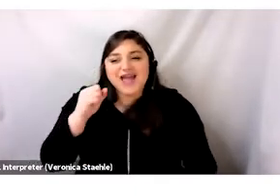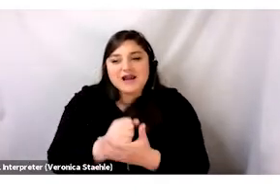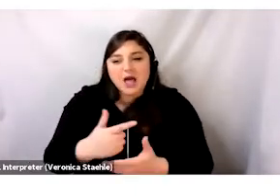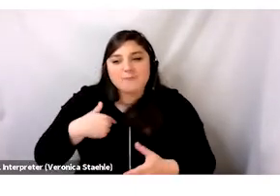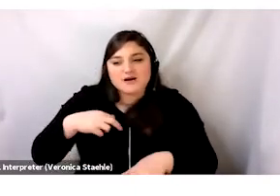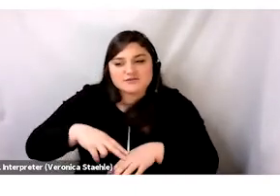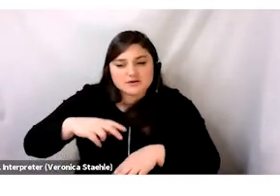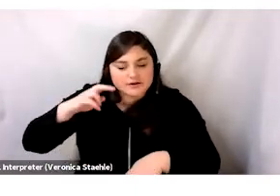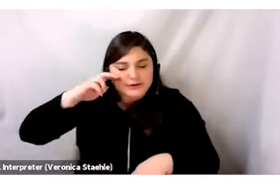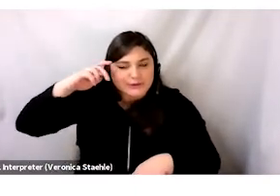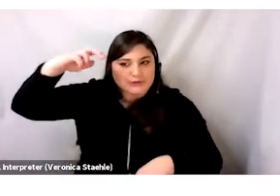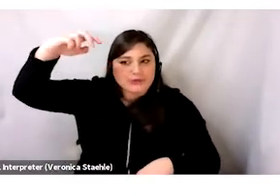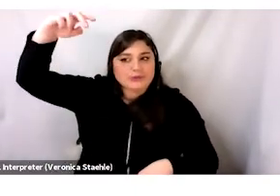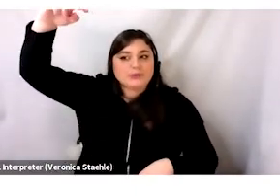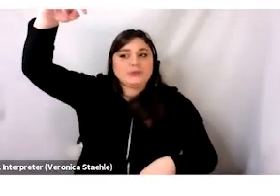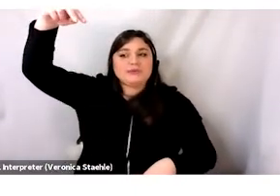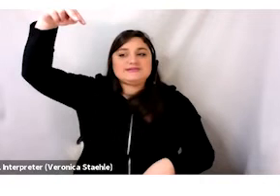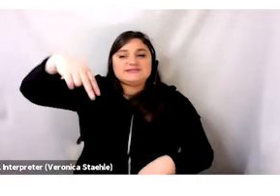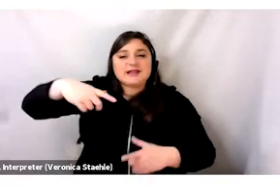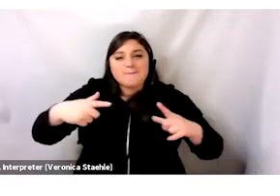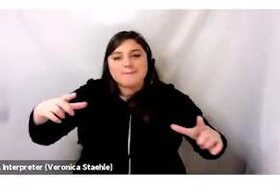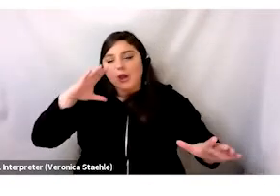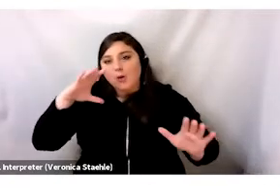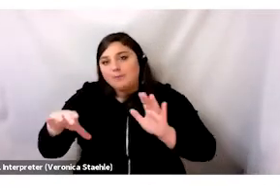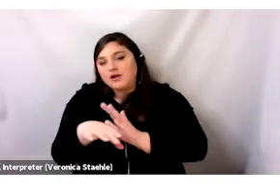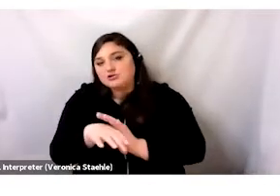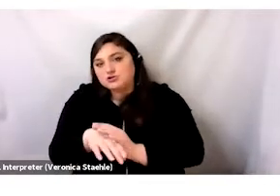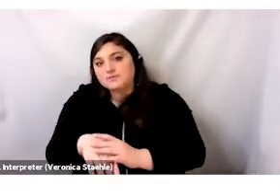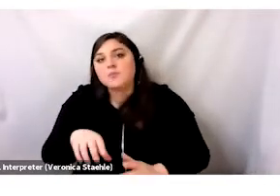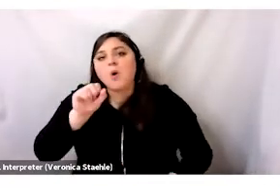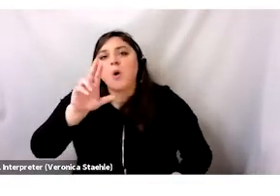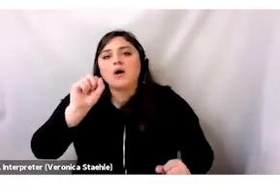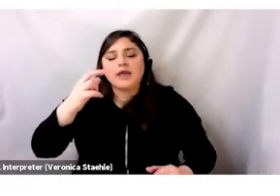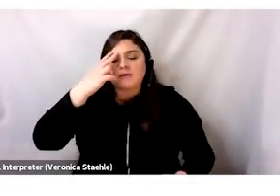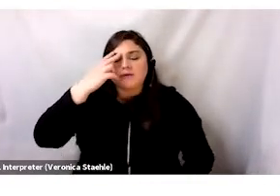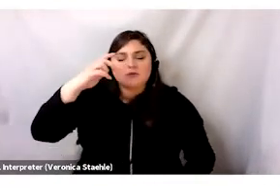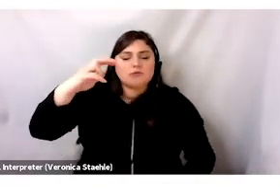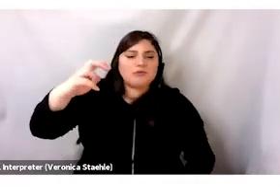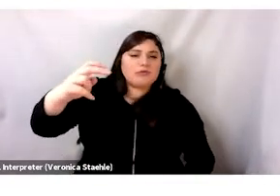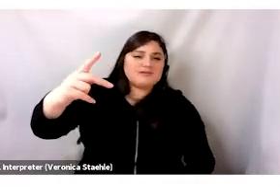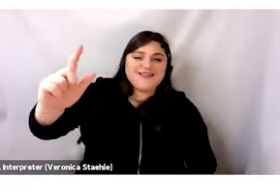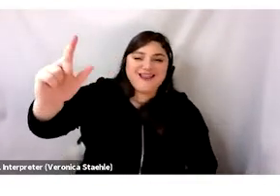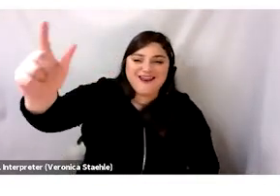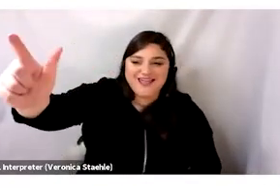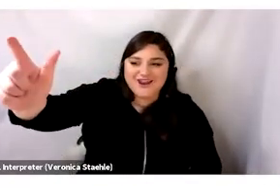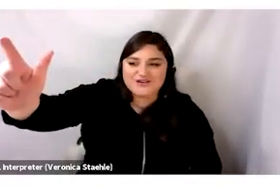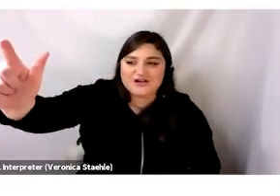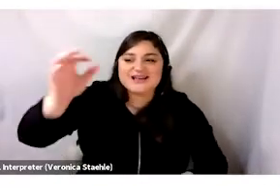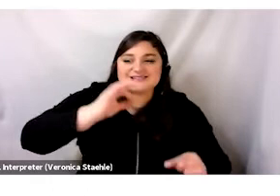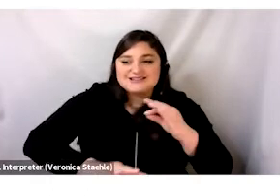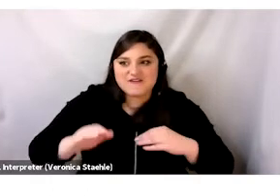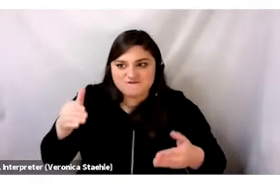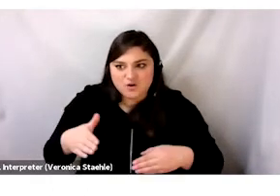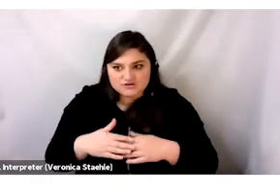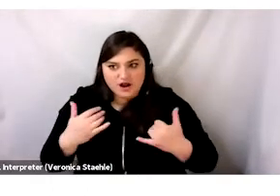picture or a longer timeline beyond the urgency of now. Many of the problems that activists